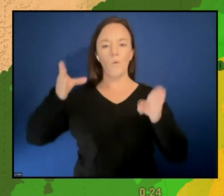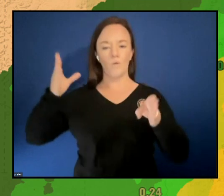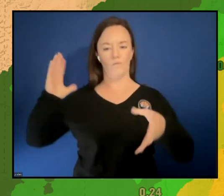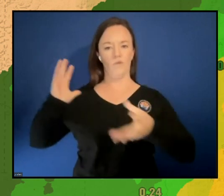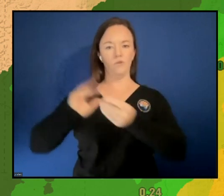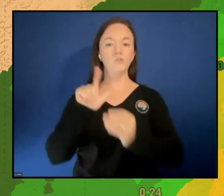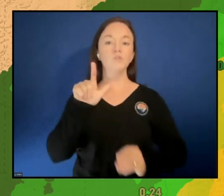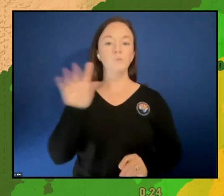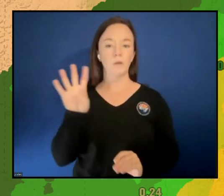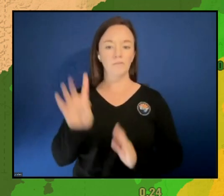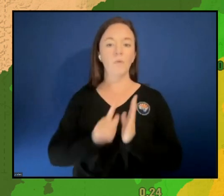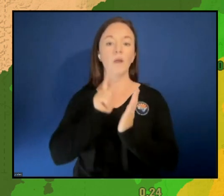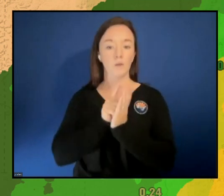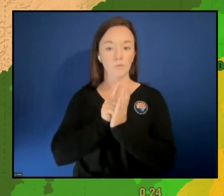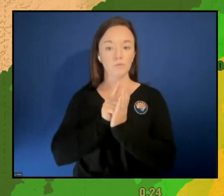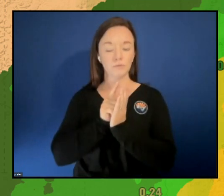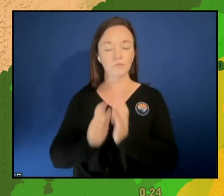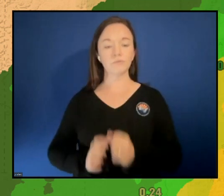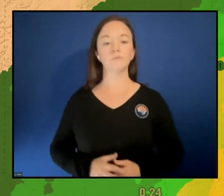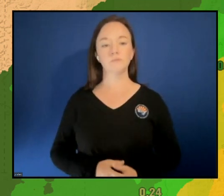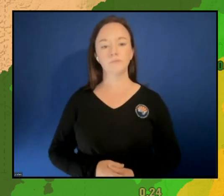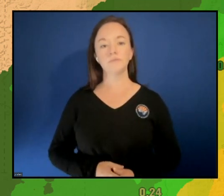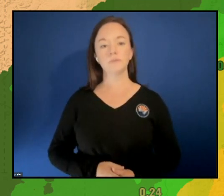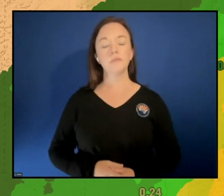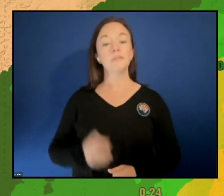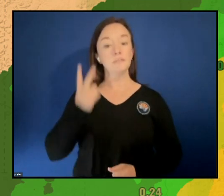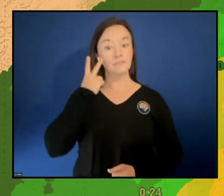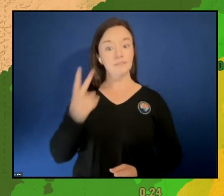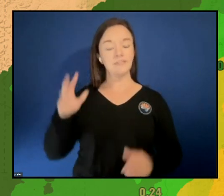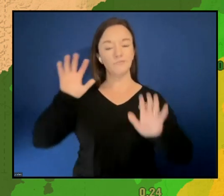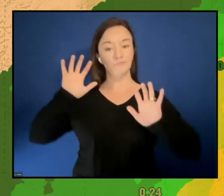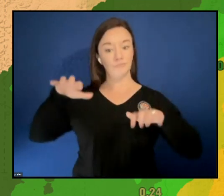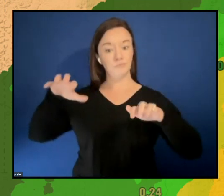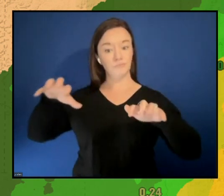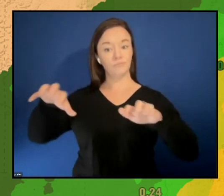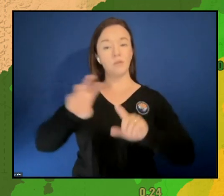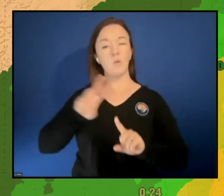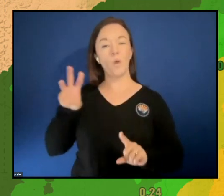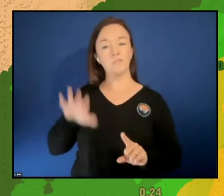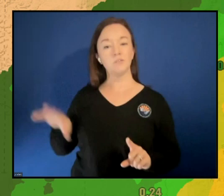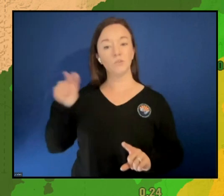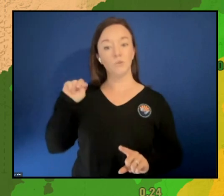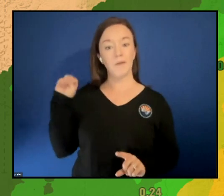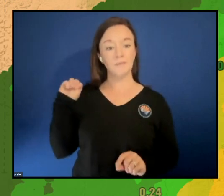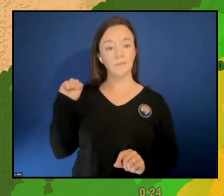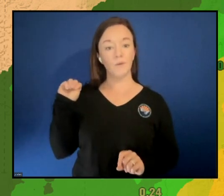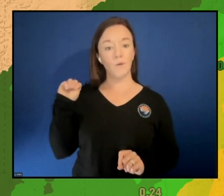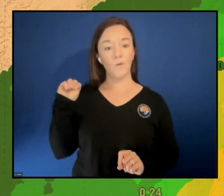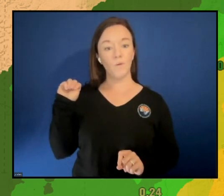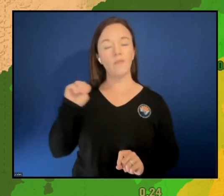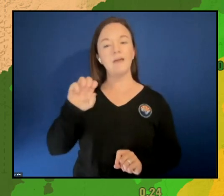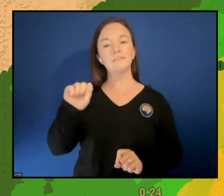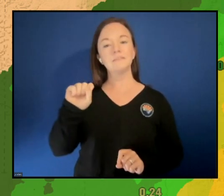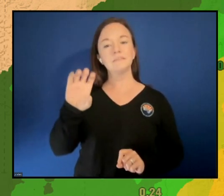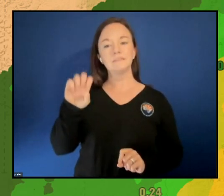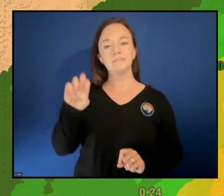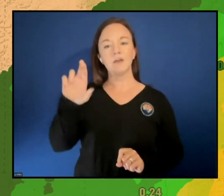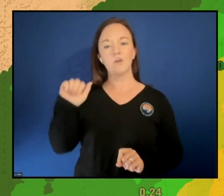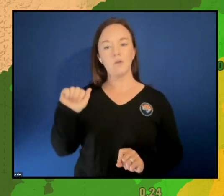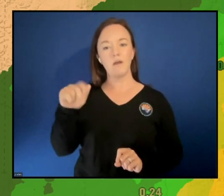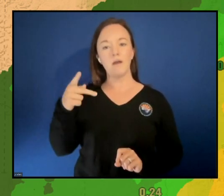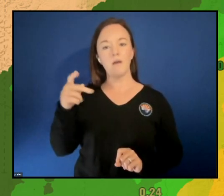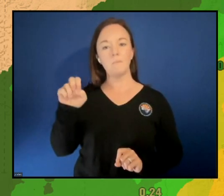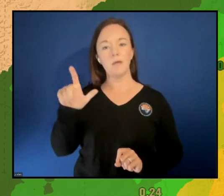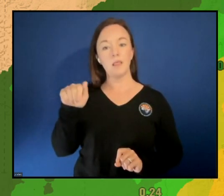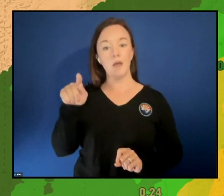can see, we had quite a bit of rain out here in western New Mexico. This is the Cerro Pelado fire